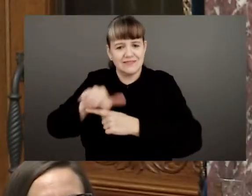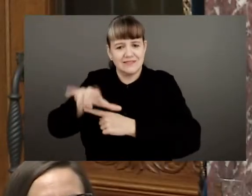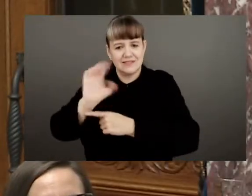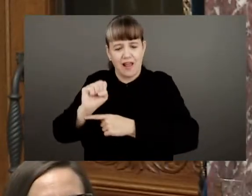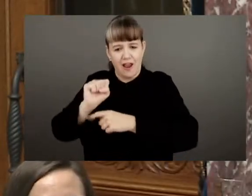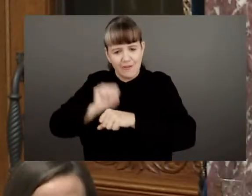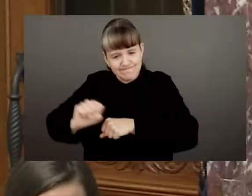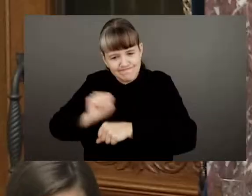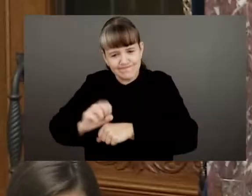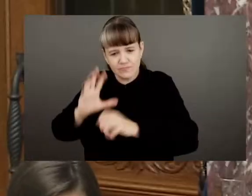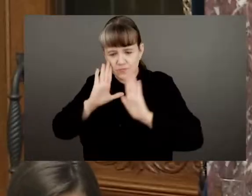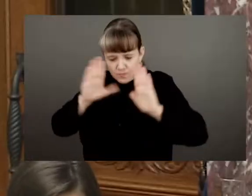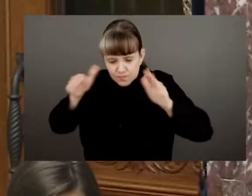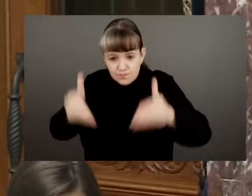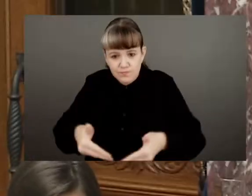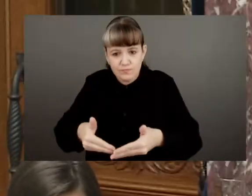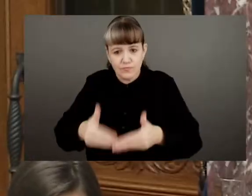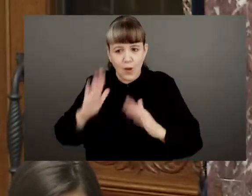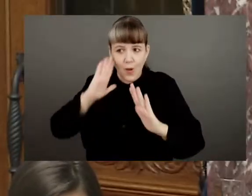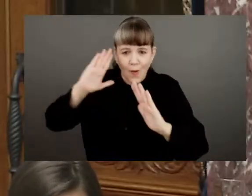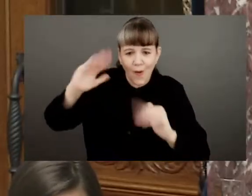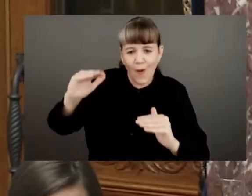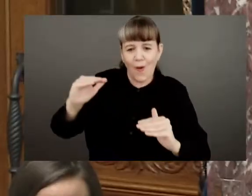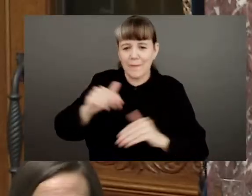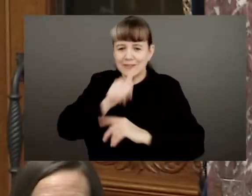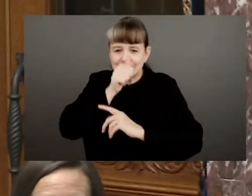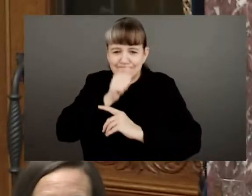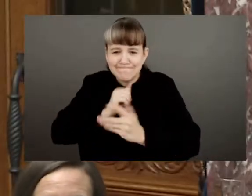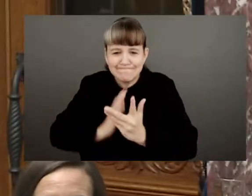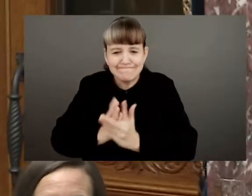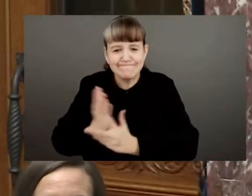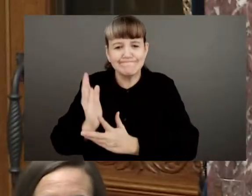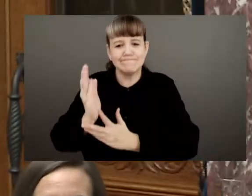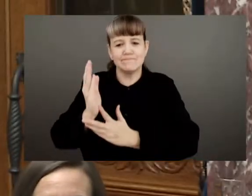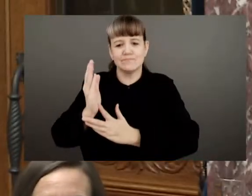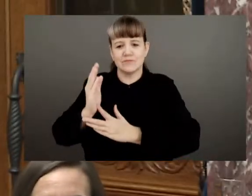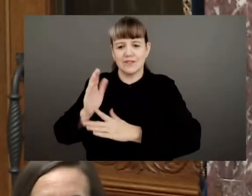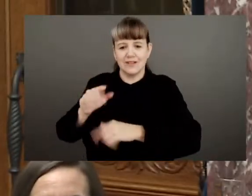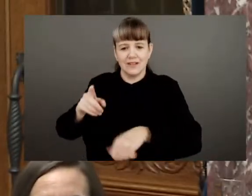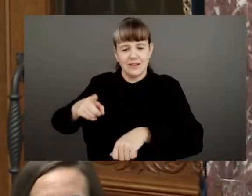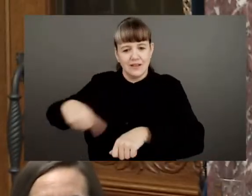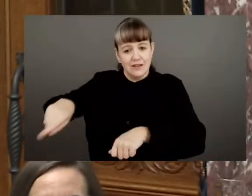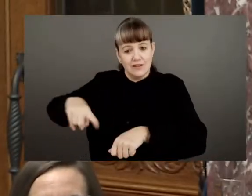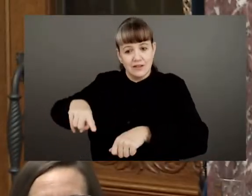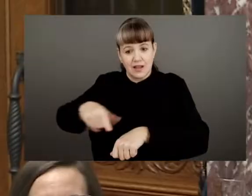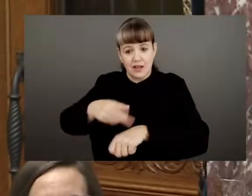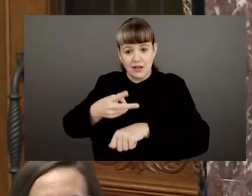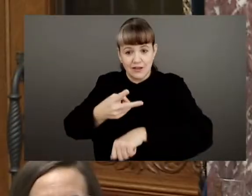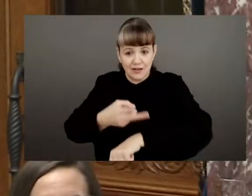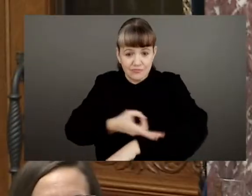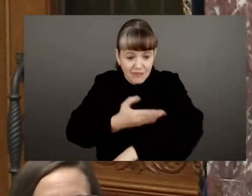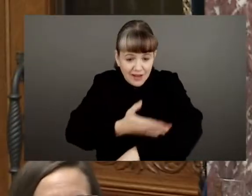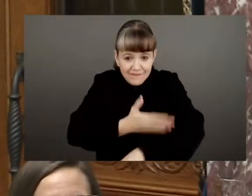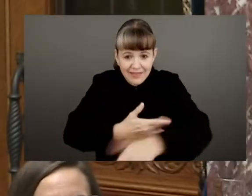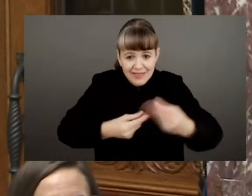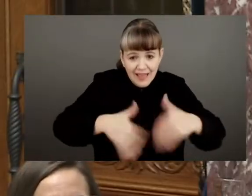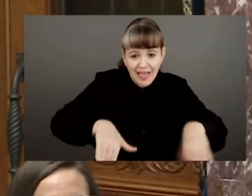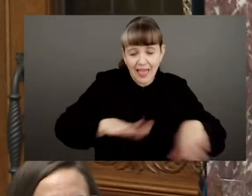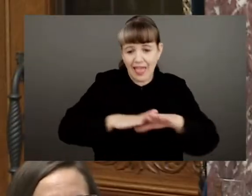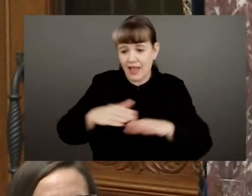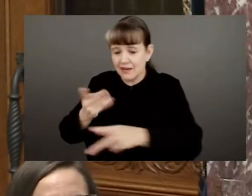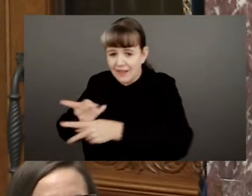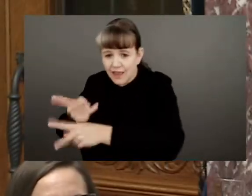people, ranches, animals, for the farmers carry in their heart. To all farmers, ranchers, and growers, and